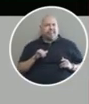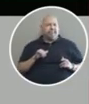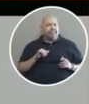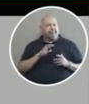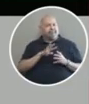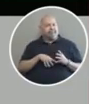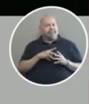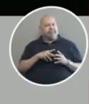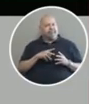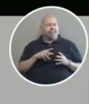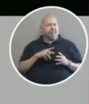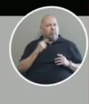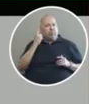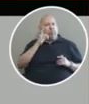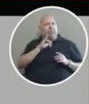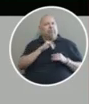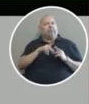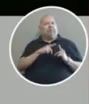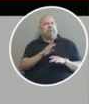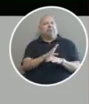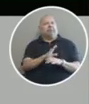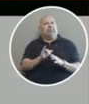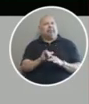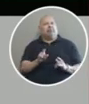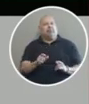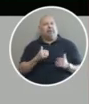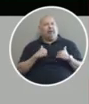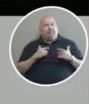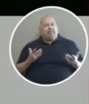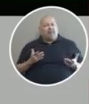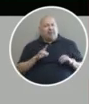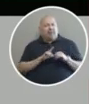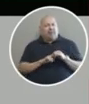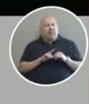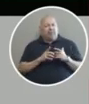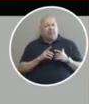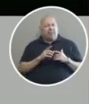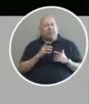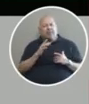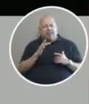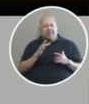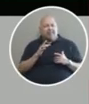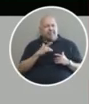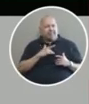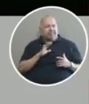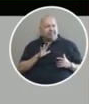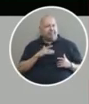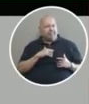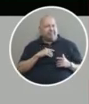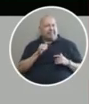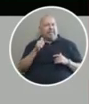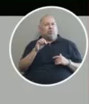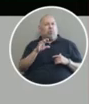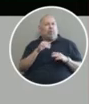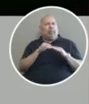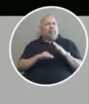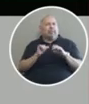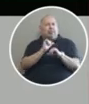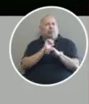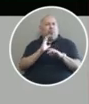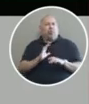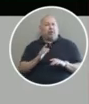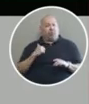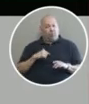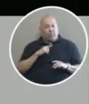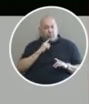demographic snapshot of the types of businesses that we have here, for example. And it really shows that if we're going to